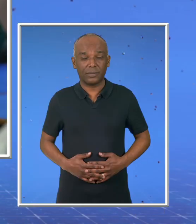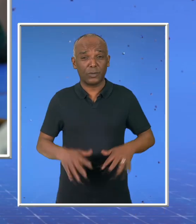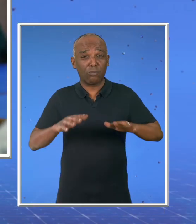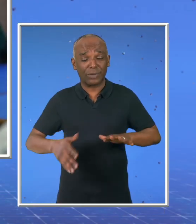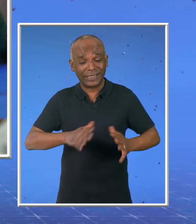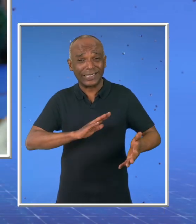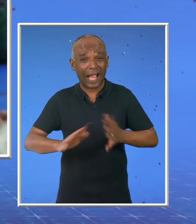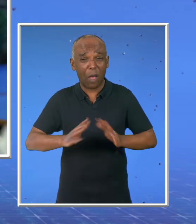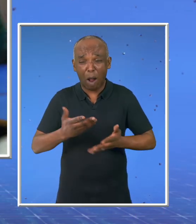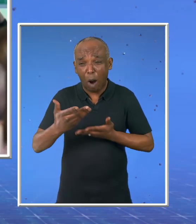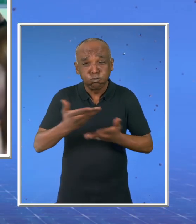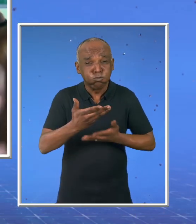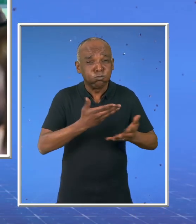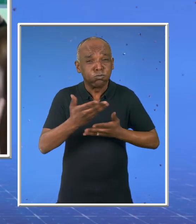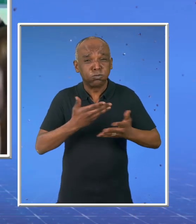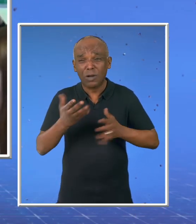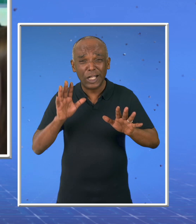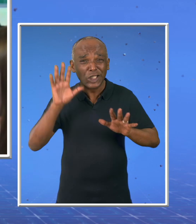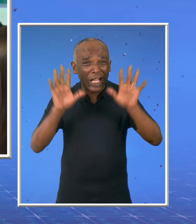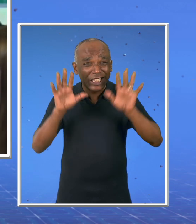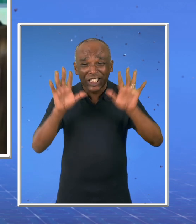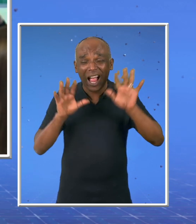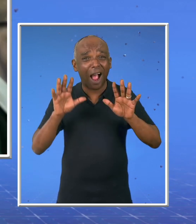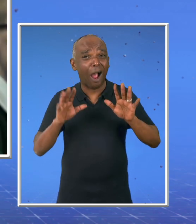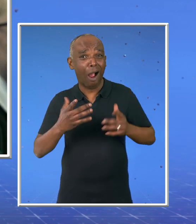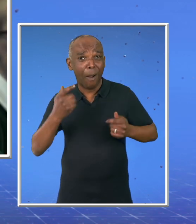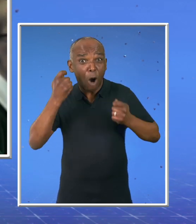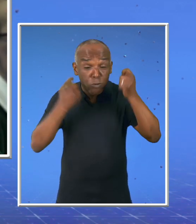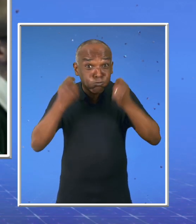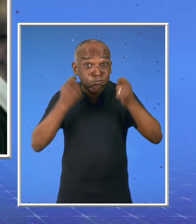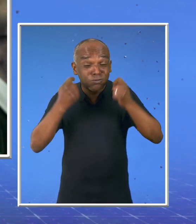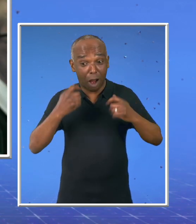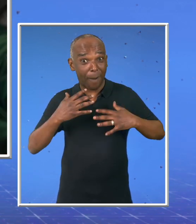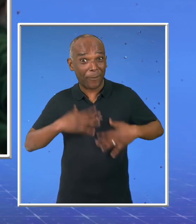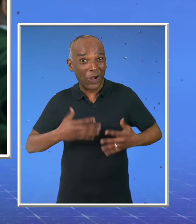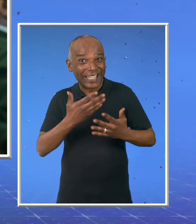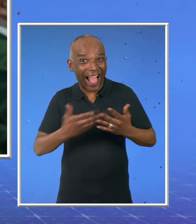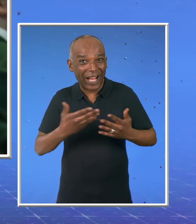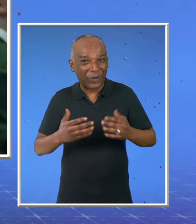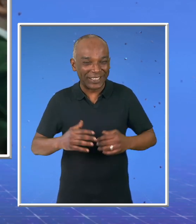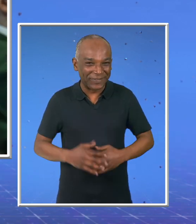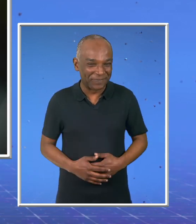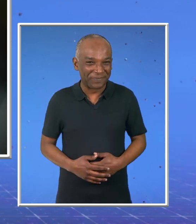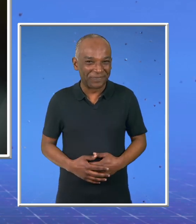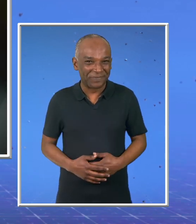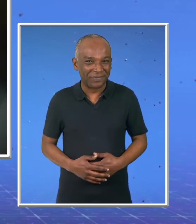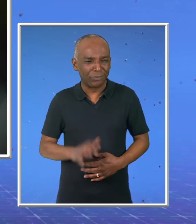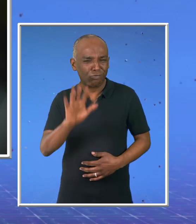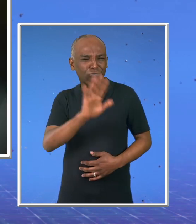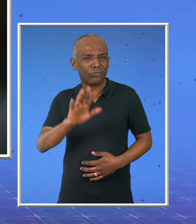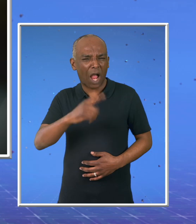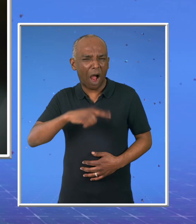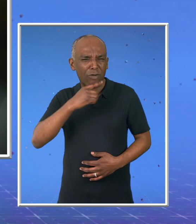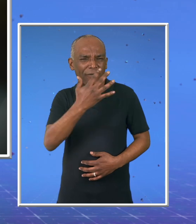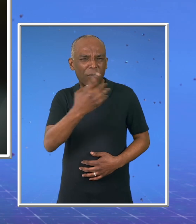British Sign Language is a way of communicating using gestures, facial expressions, and body language. It is